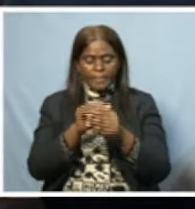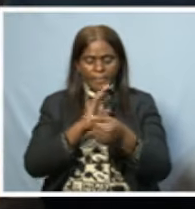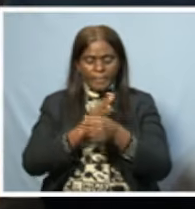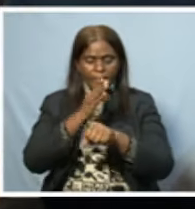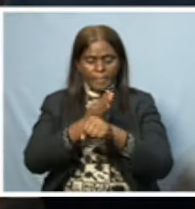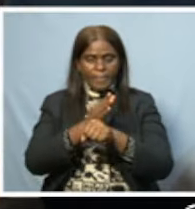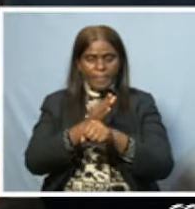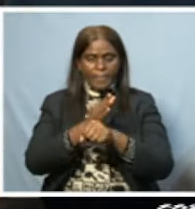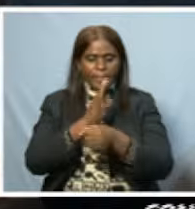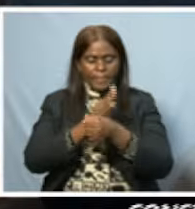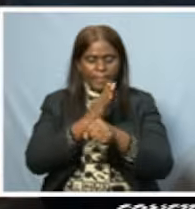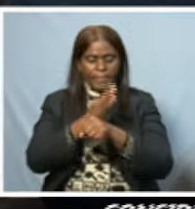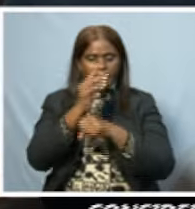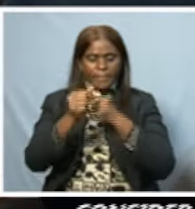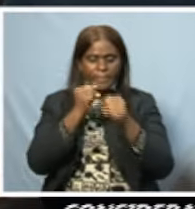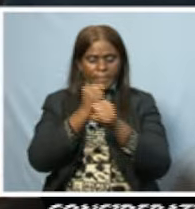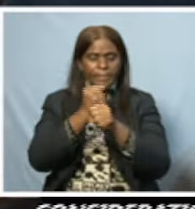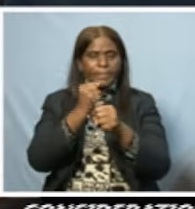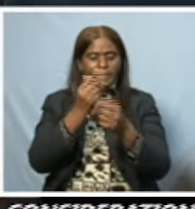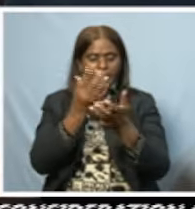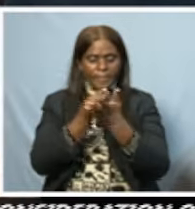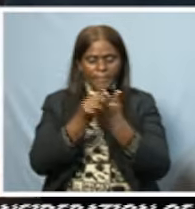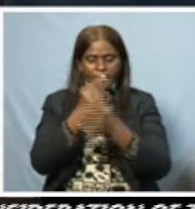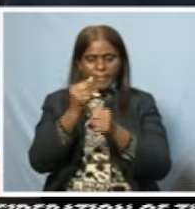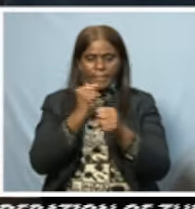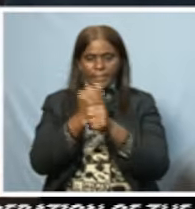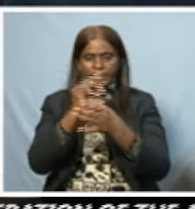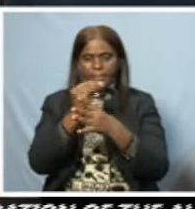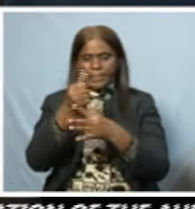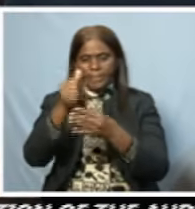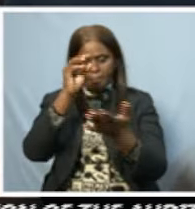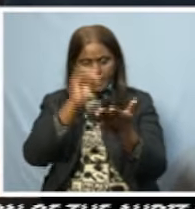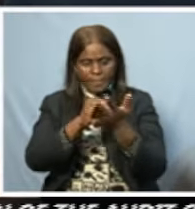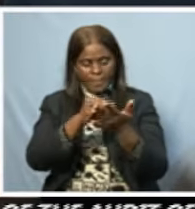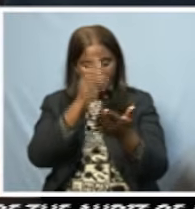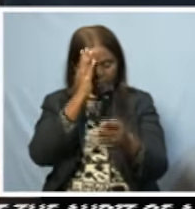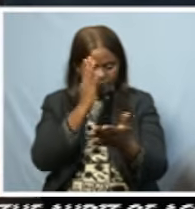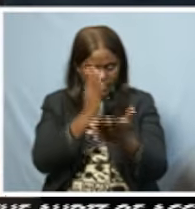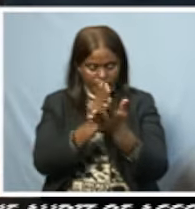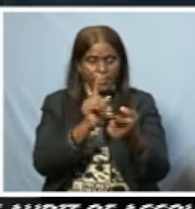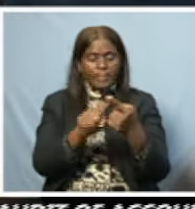following financial years, or you put a stop to this?